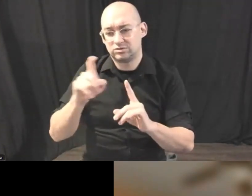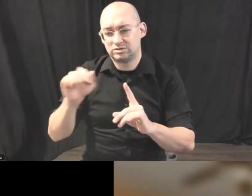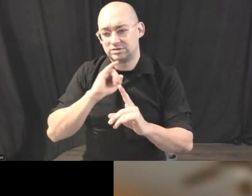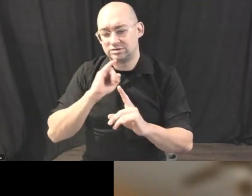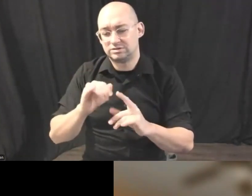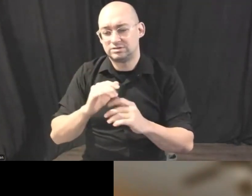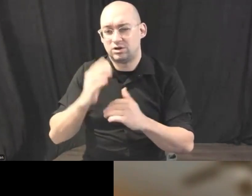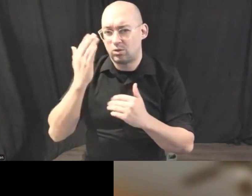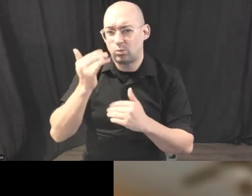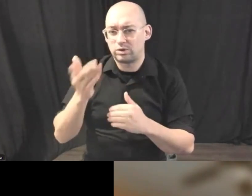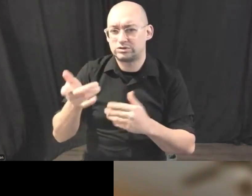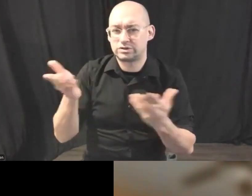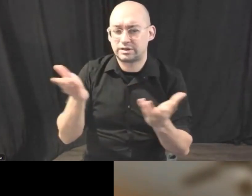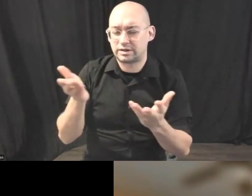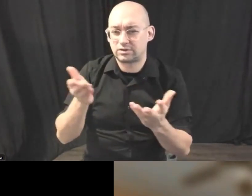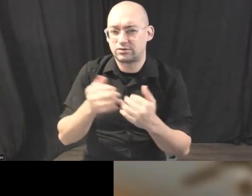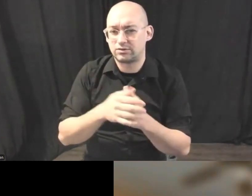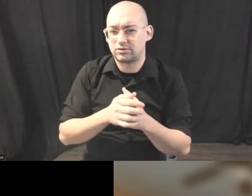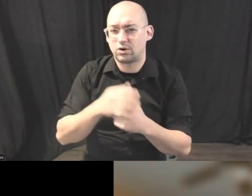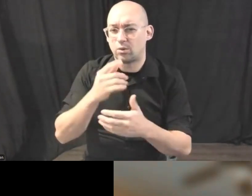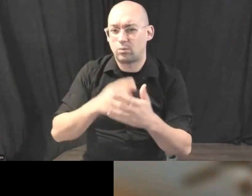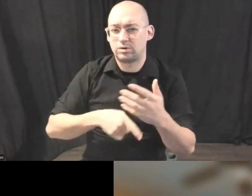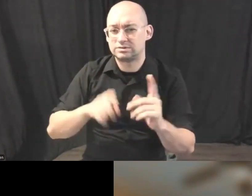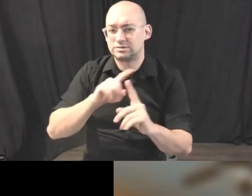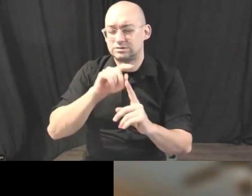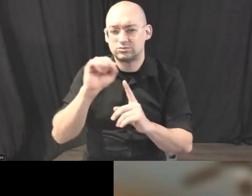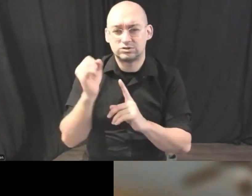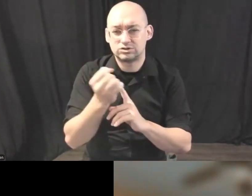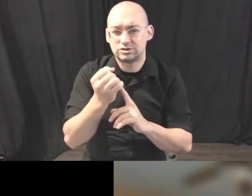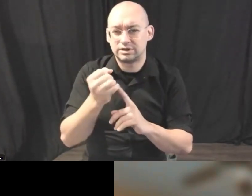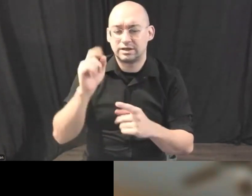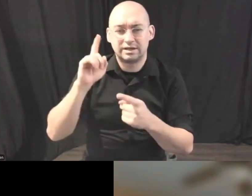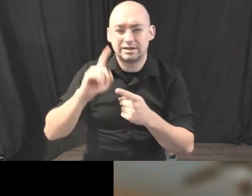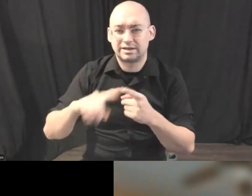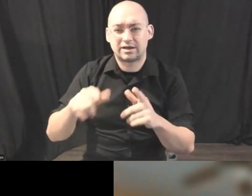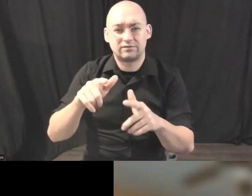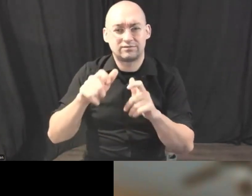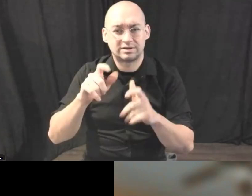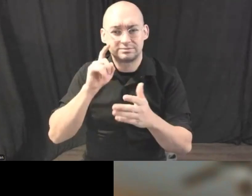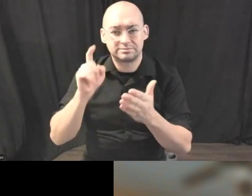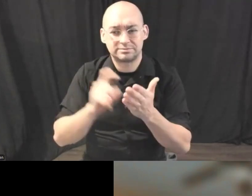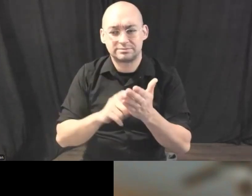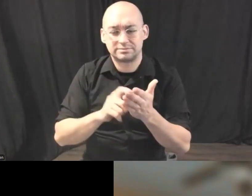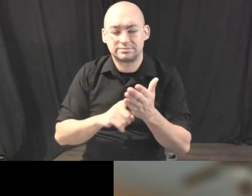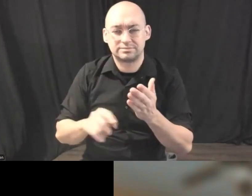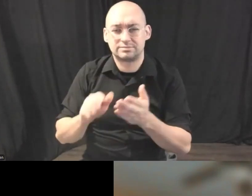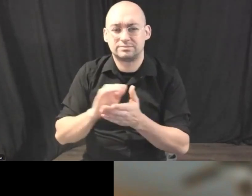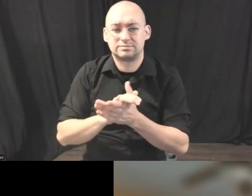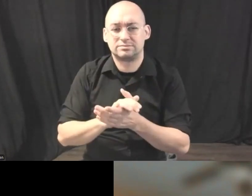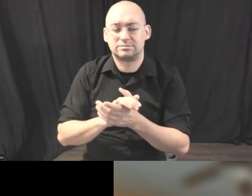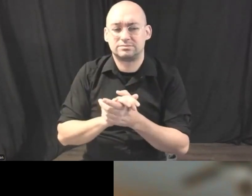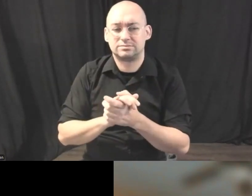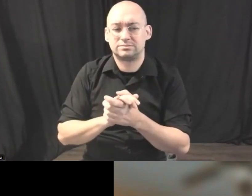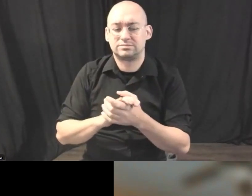is she here? What was her circumstance that we can't, again, quickly identify? Because shelters are great on the temporary. It's